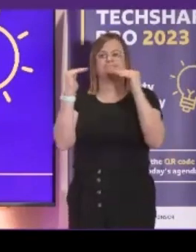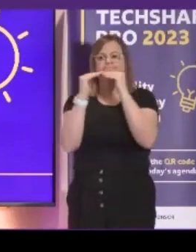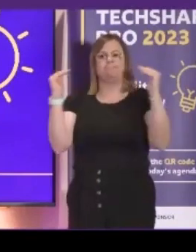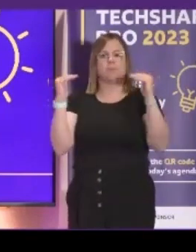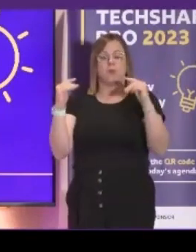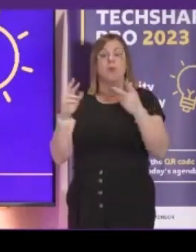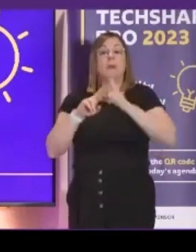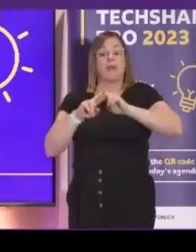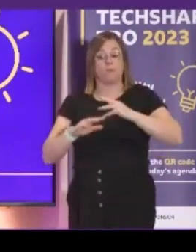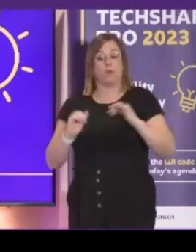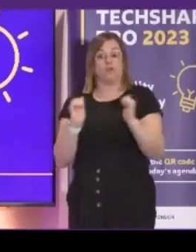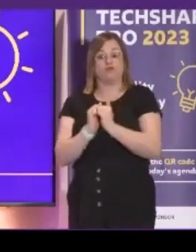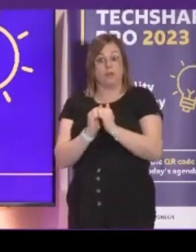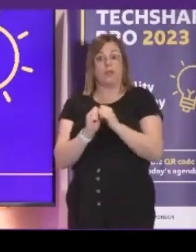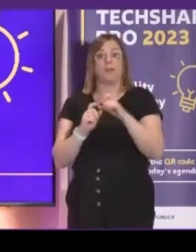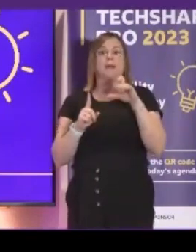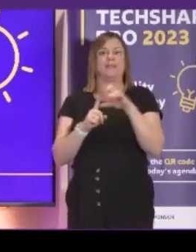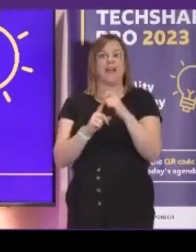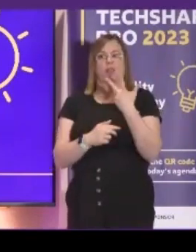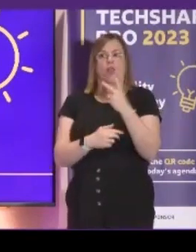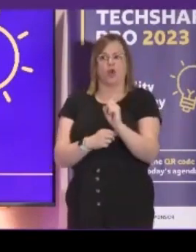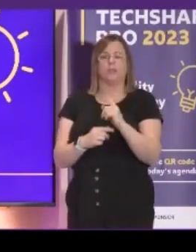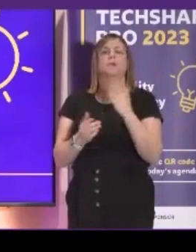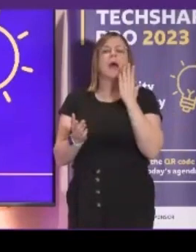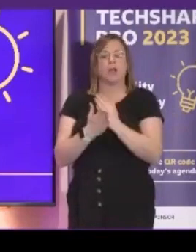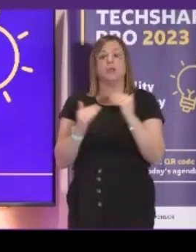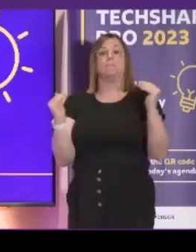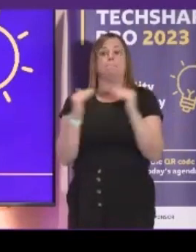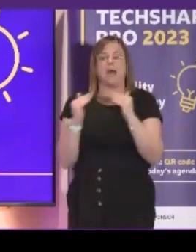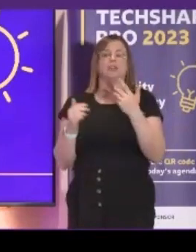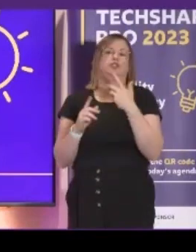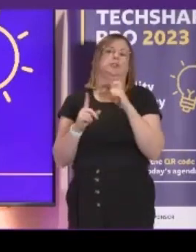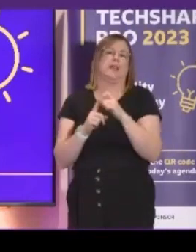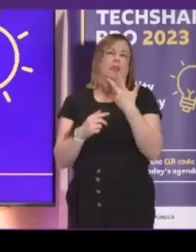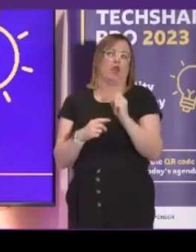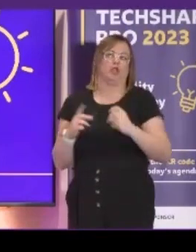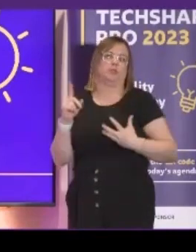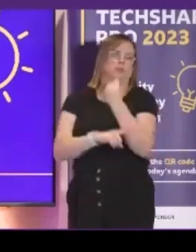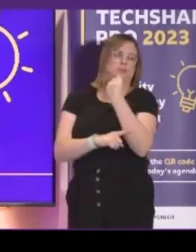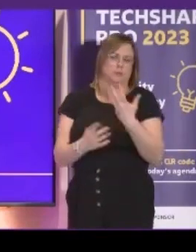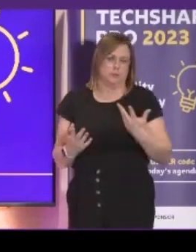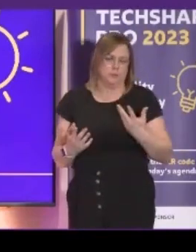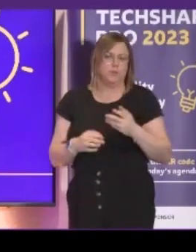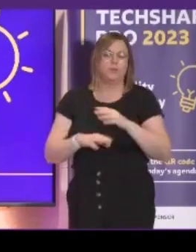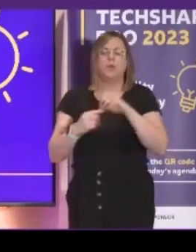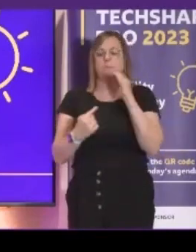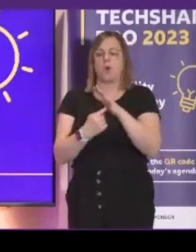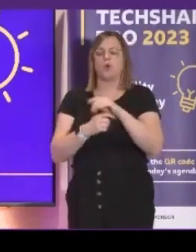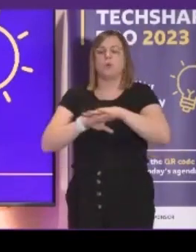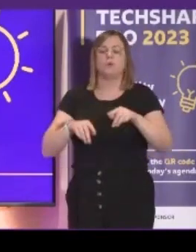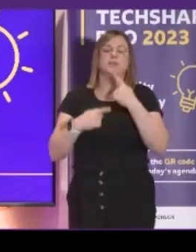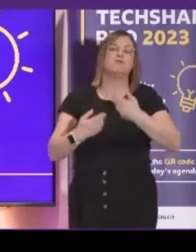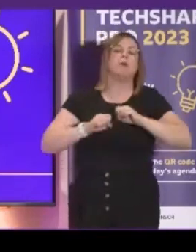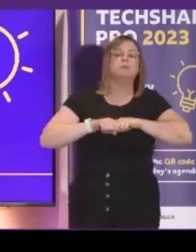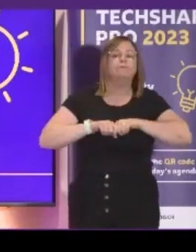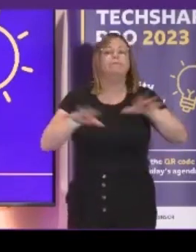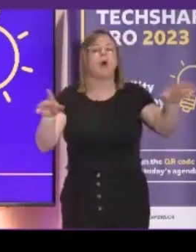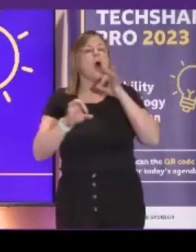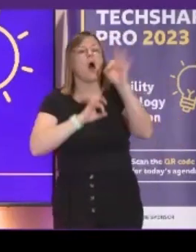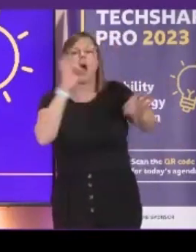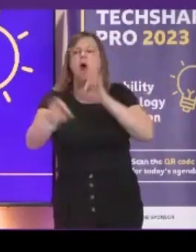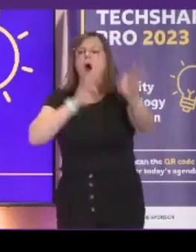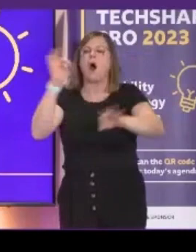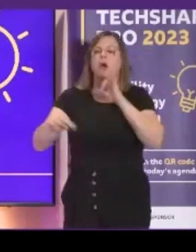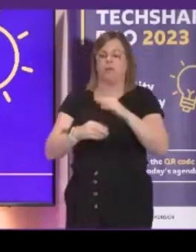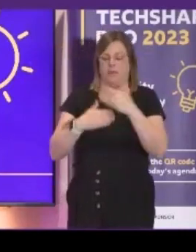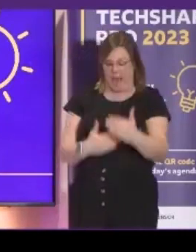day 30, we've actually delivered by day 30. So I think it's really important not to just go in and say, we're going to go out to market and we're going to ask all these questions